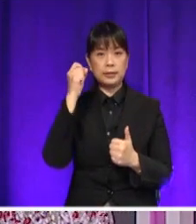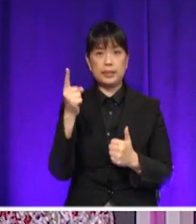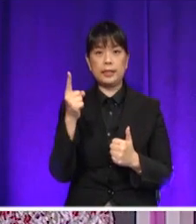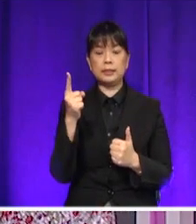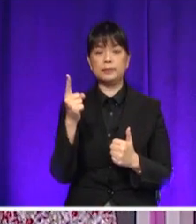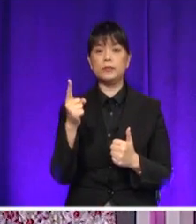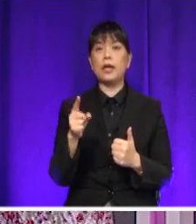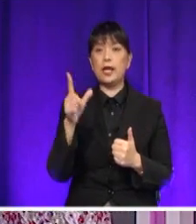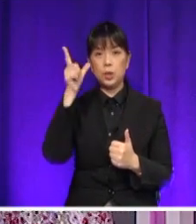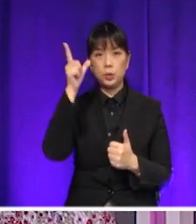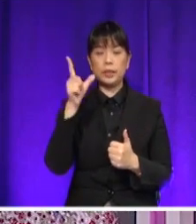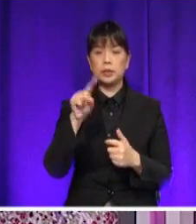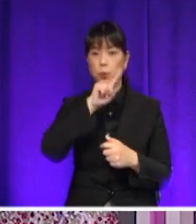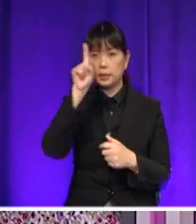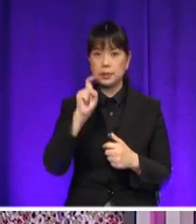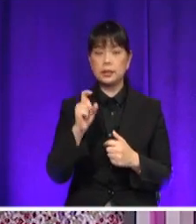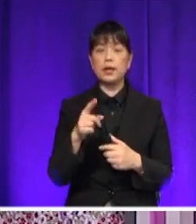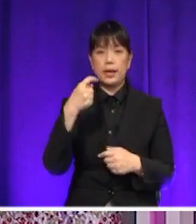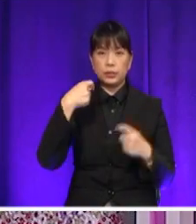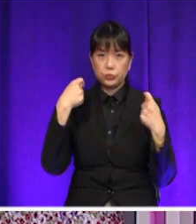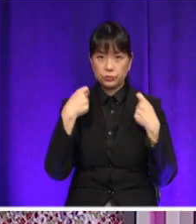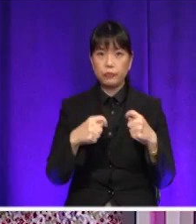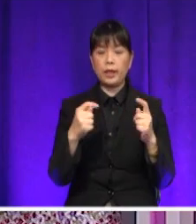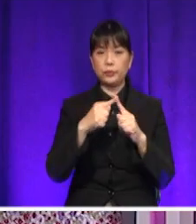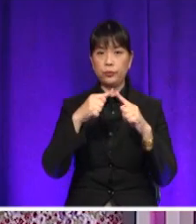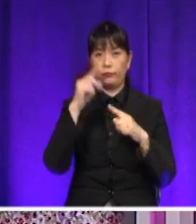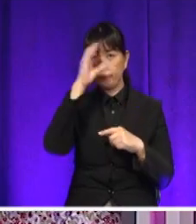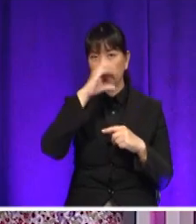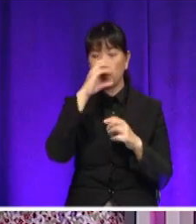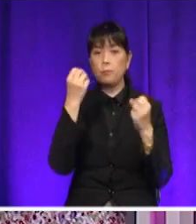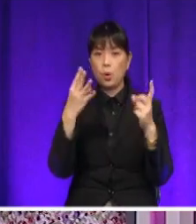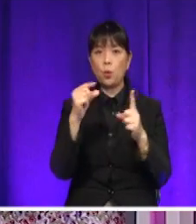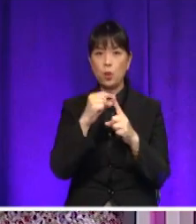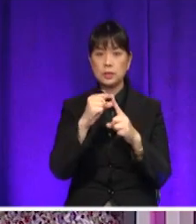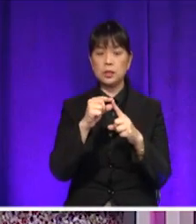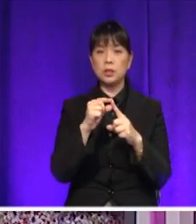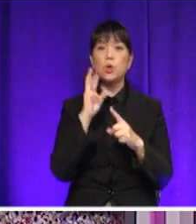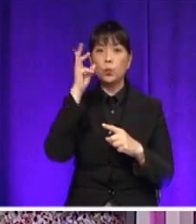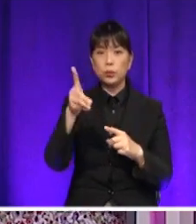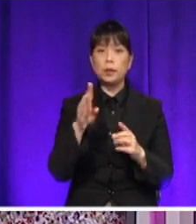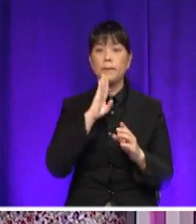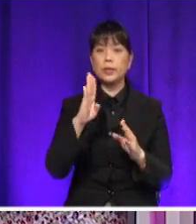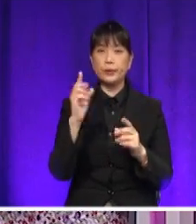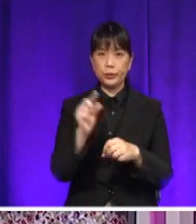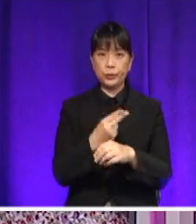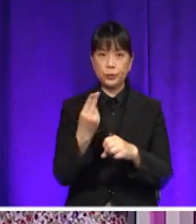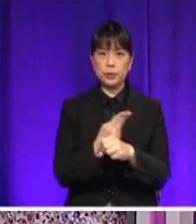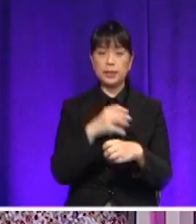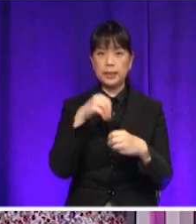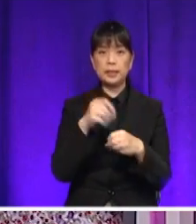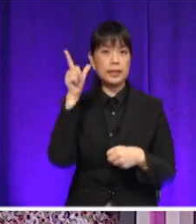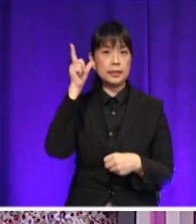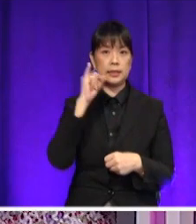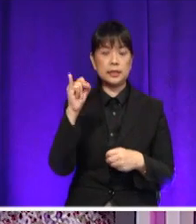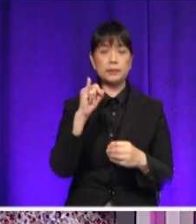look at the question and try to figure out what words or phrases would be used in the listening script that you're about to